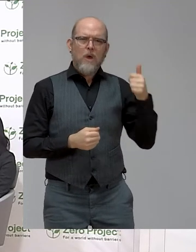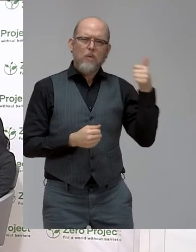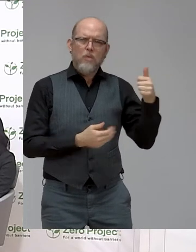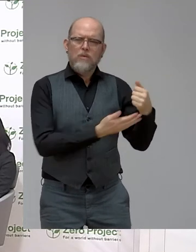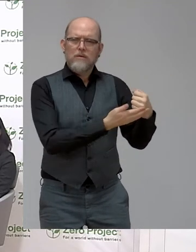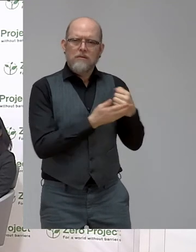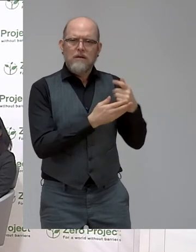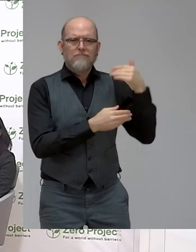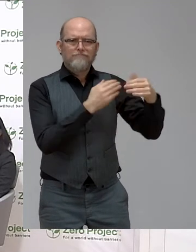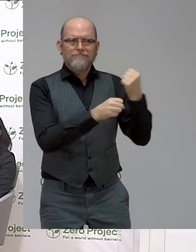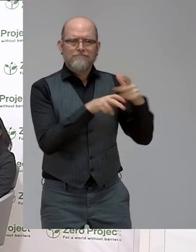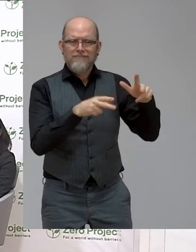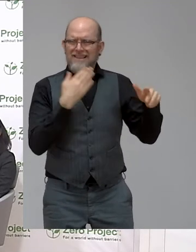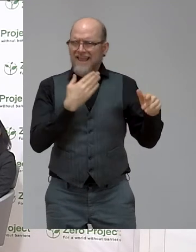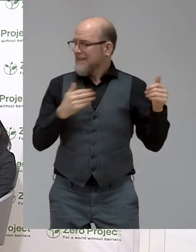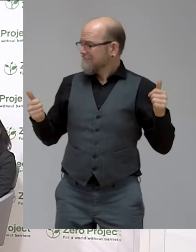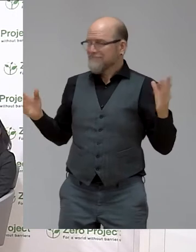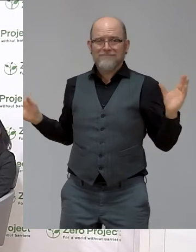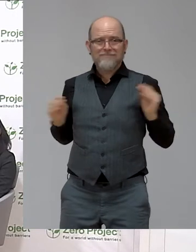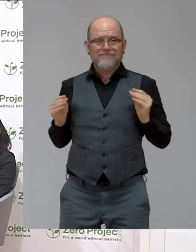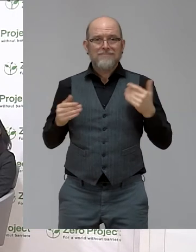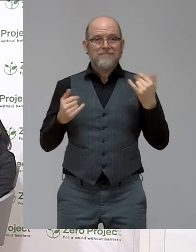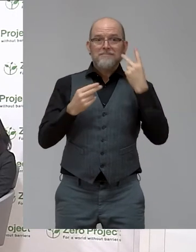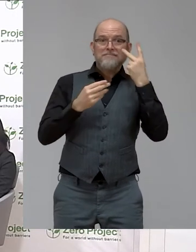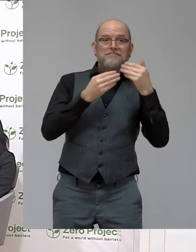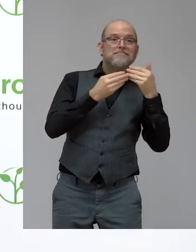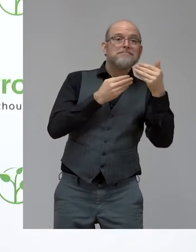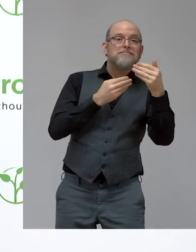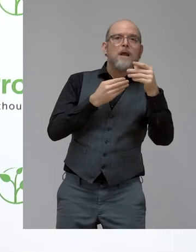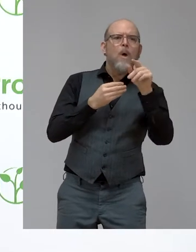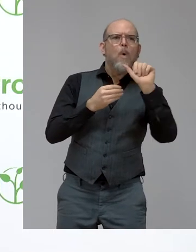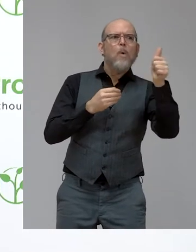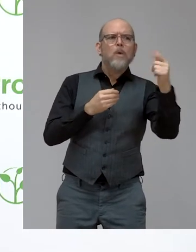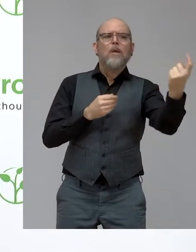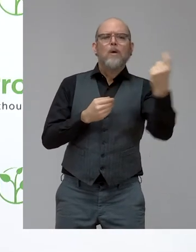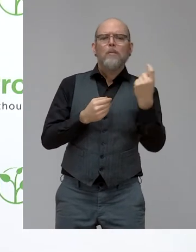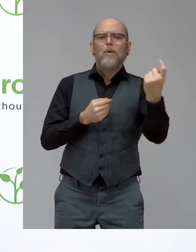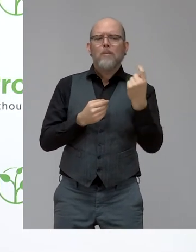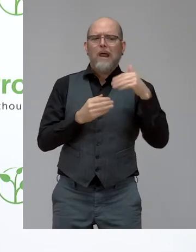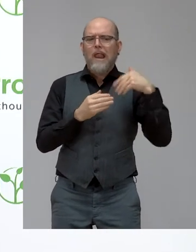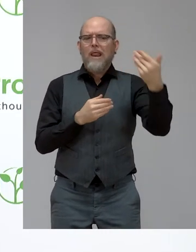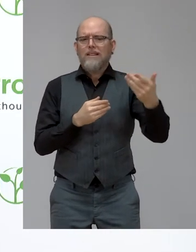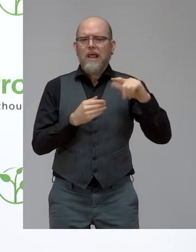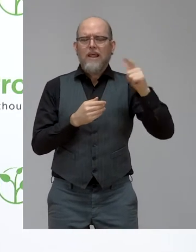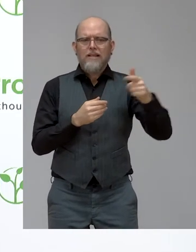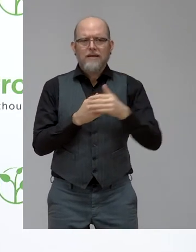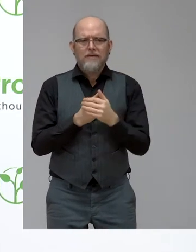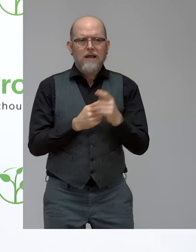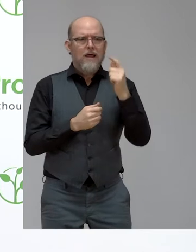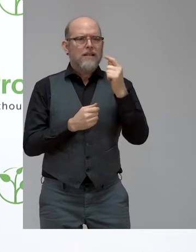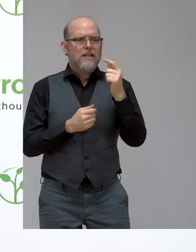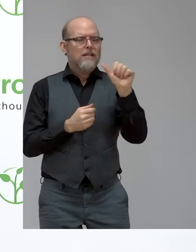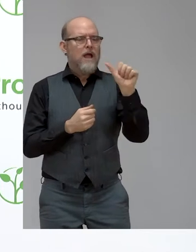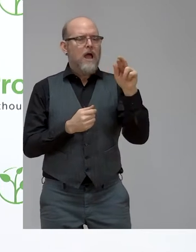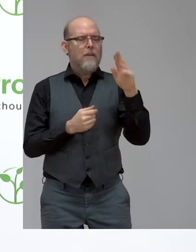also have, as remote guests joining us a bit later, Ezgul Bayar Hilgen from the Sabanci Foundation, who